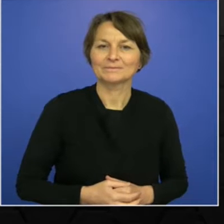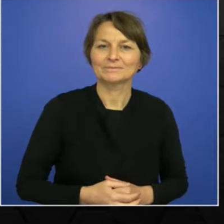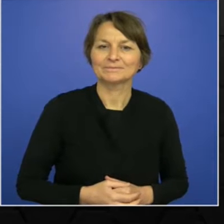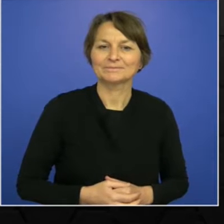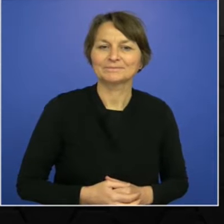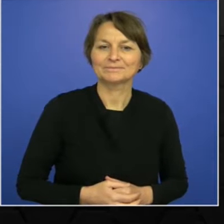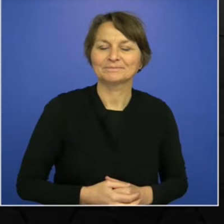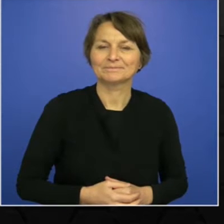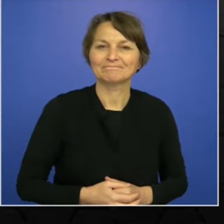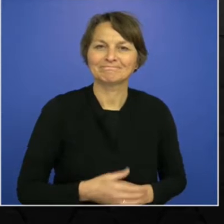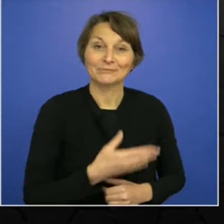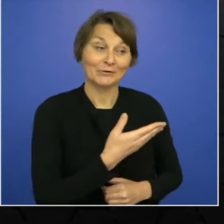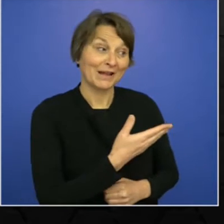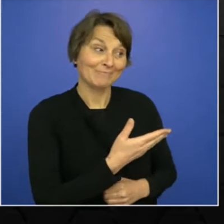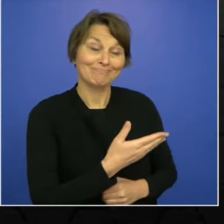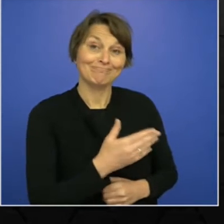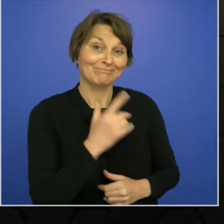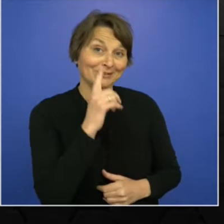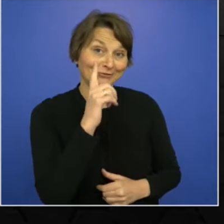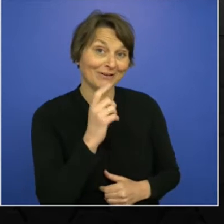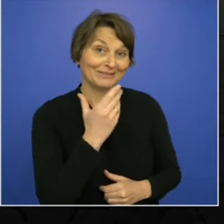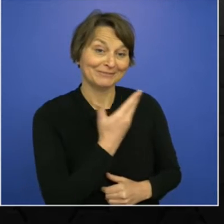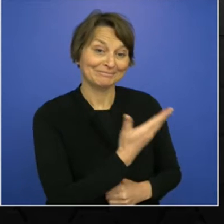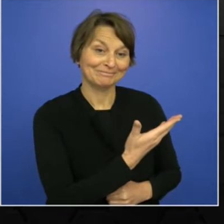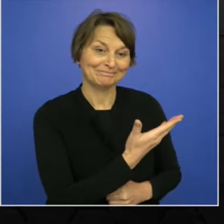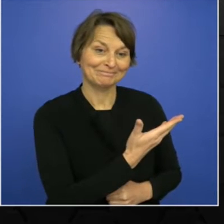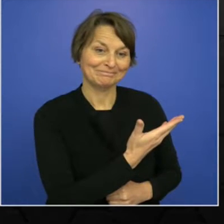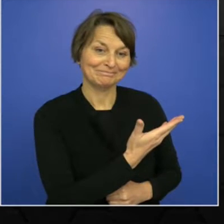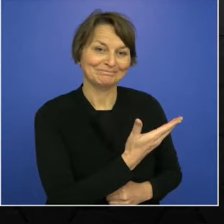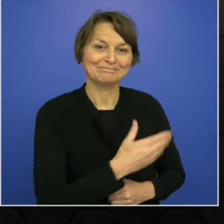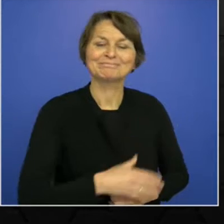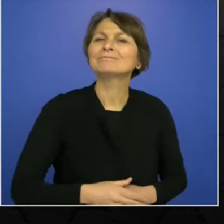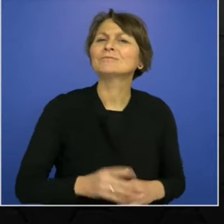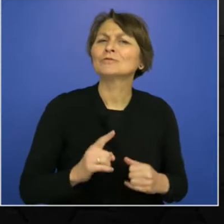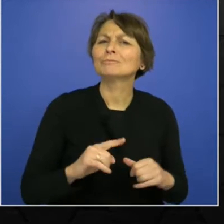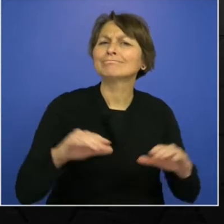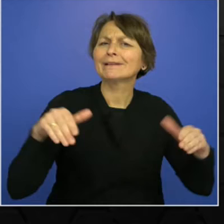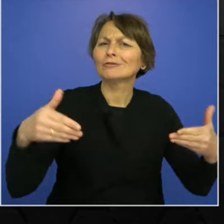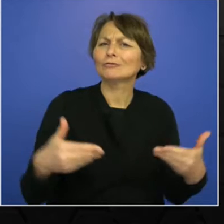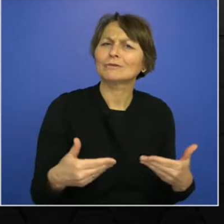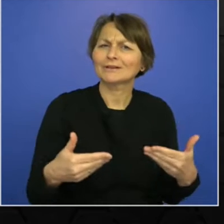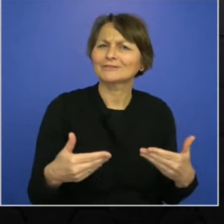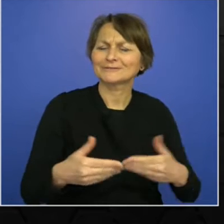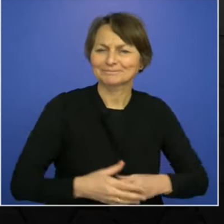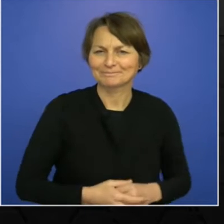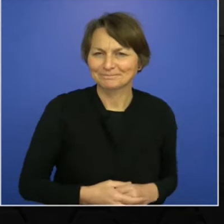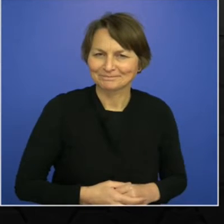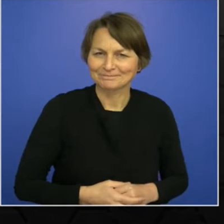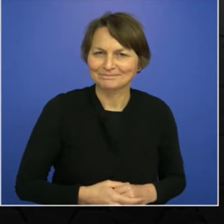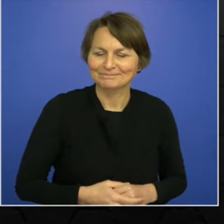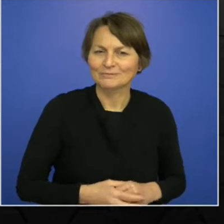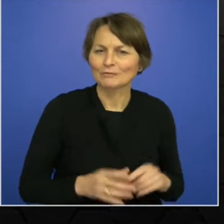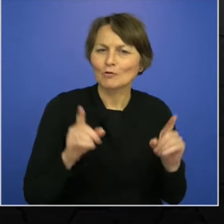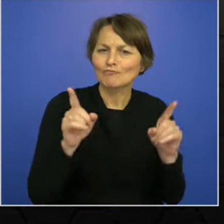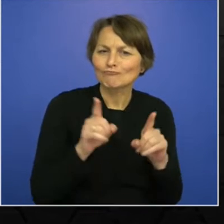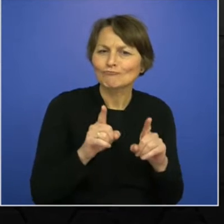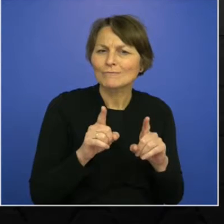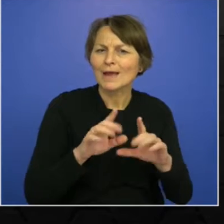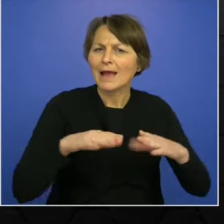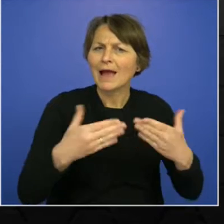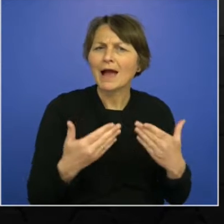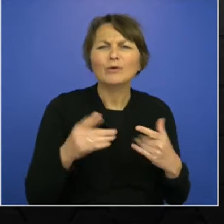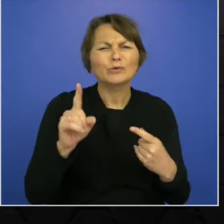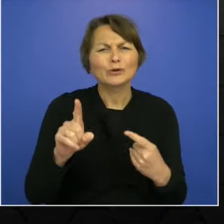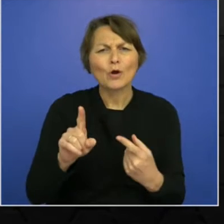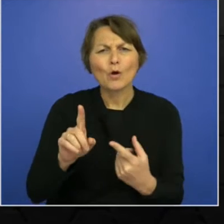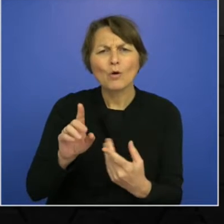let's get started. So, first, we'll have an introduction, and the first thing we should know is what is a bot. So, bots are